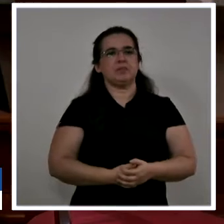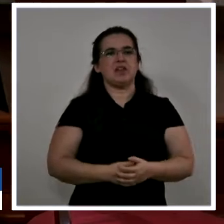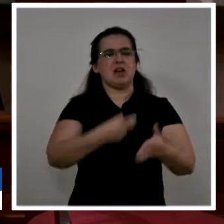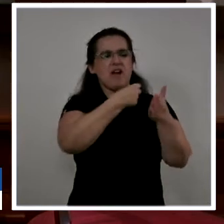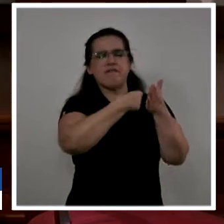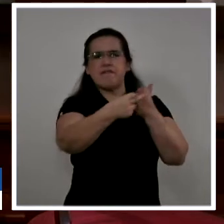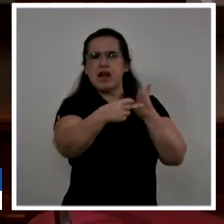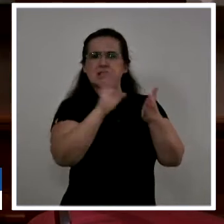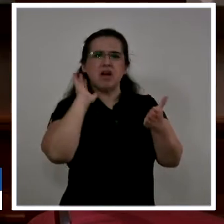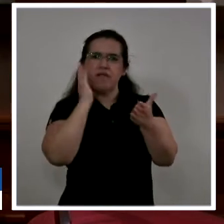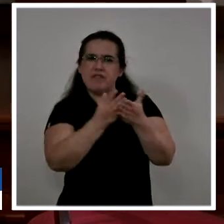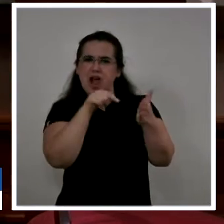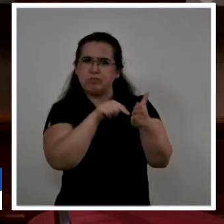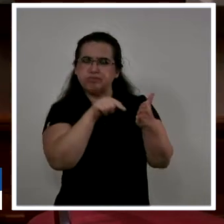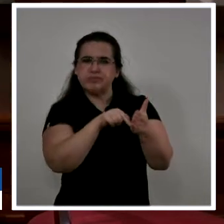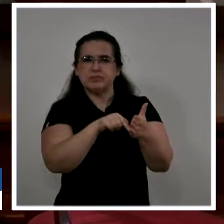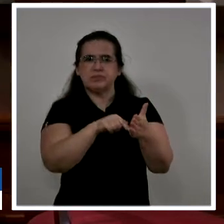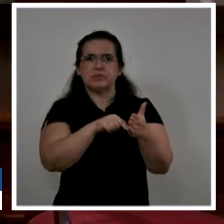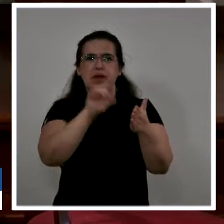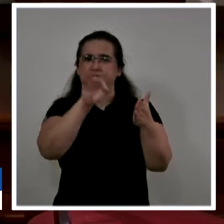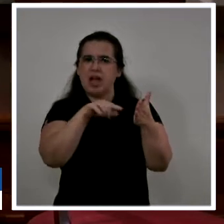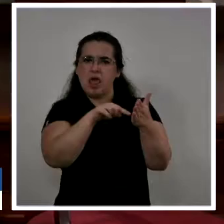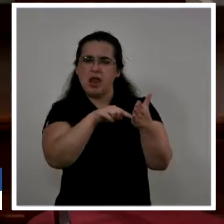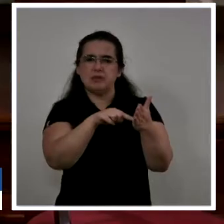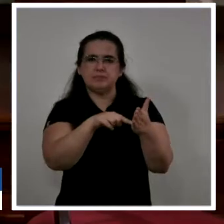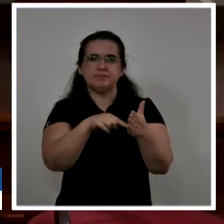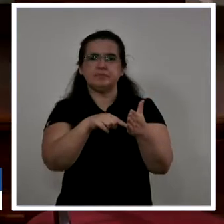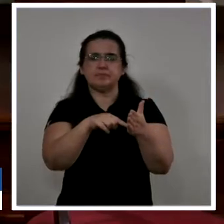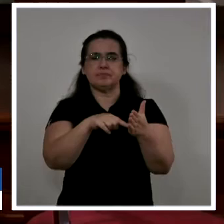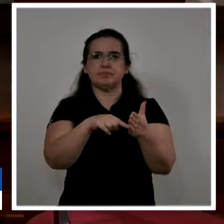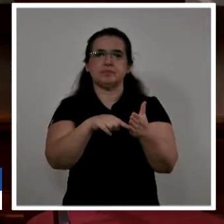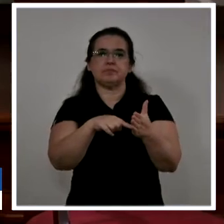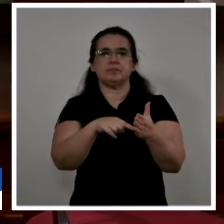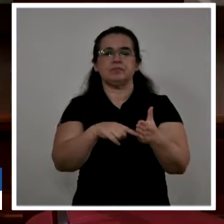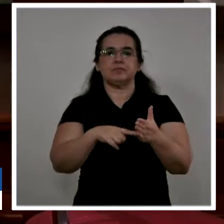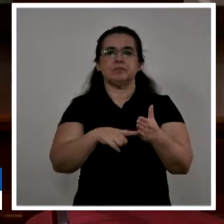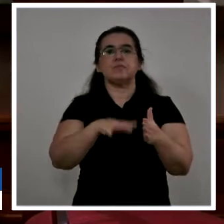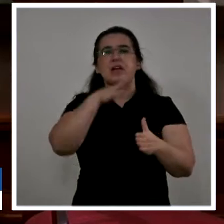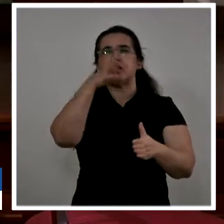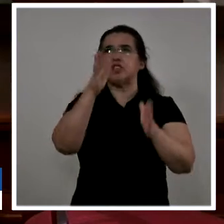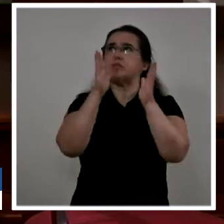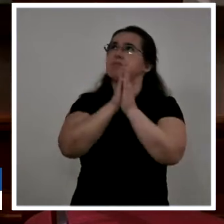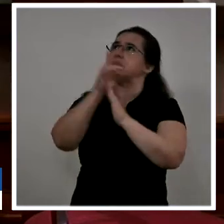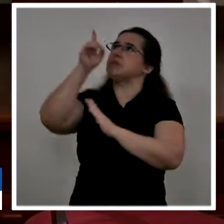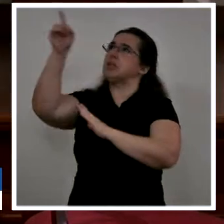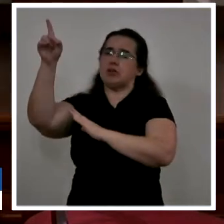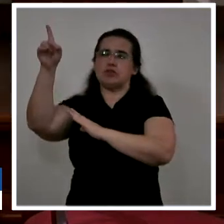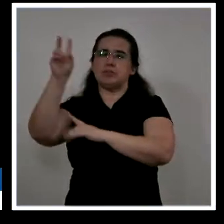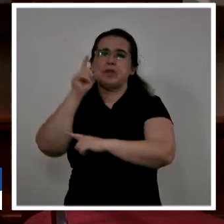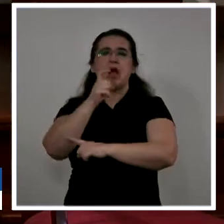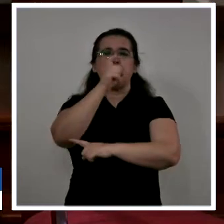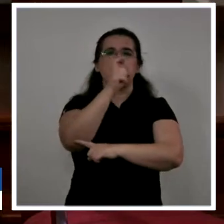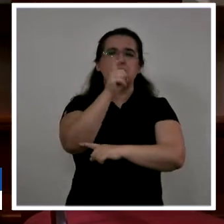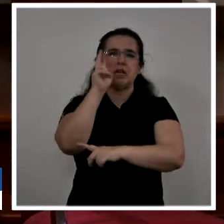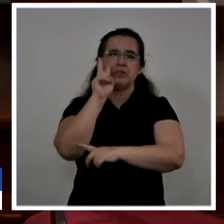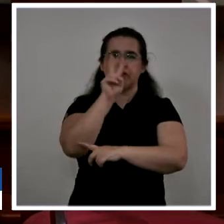frase, deste texto. Visiting the iniquity of the fathers on the children. Diz que Deus visita a maldade dos